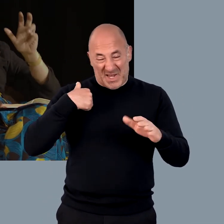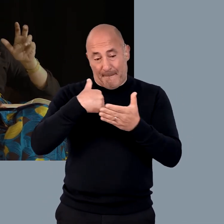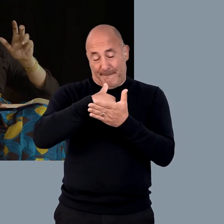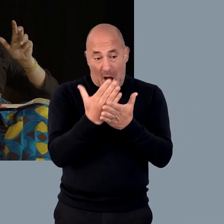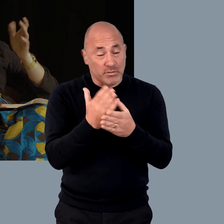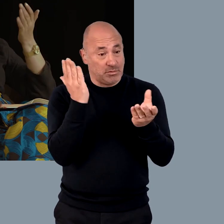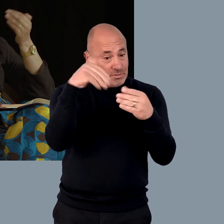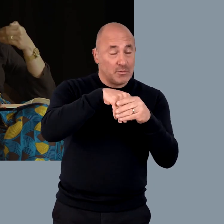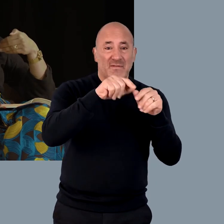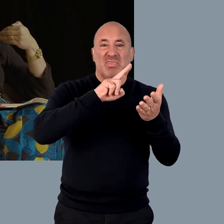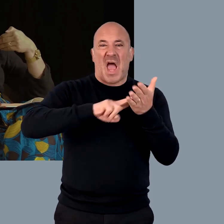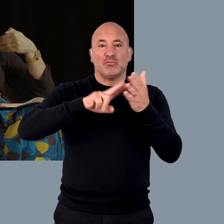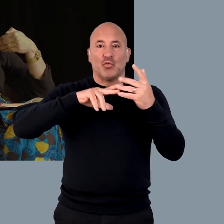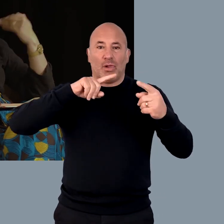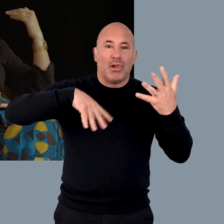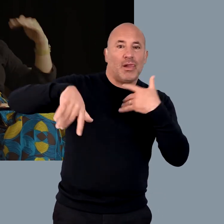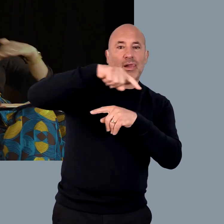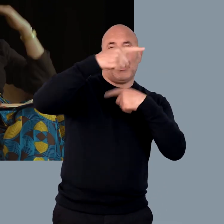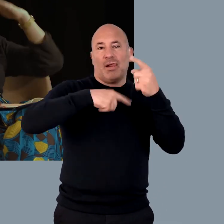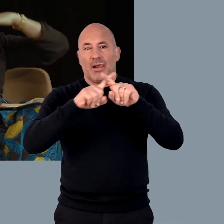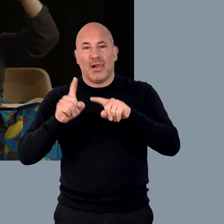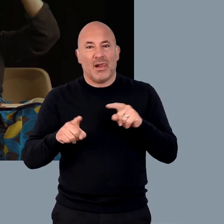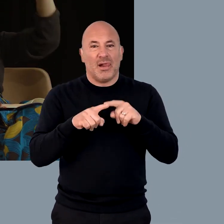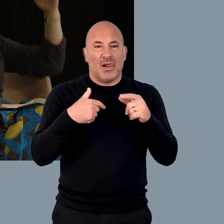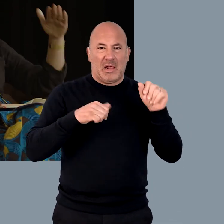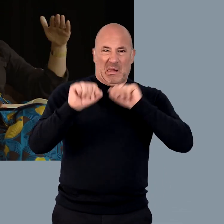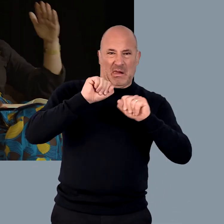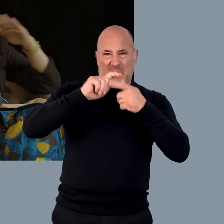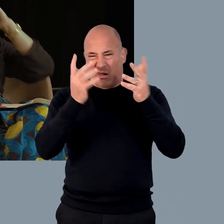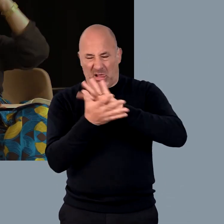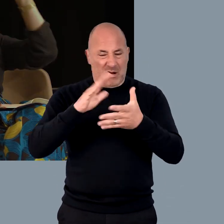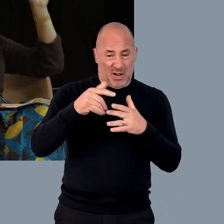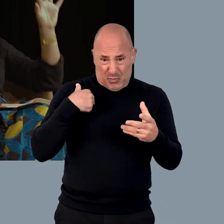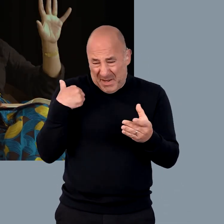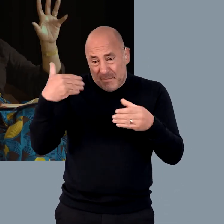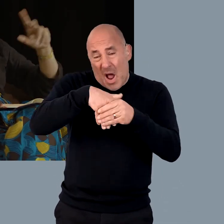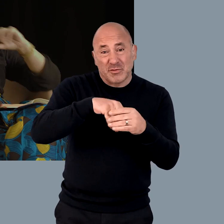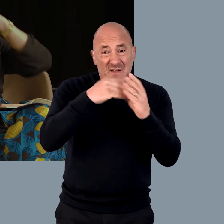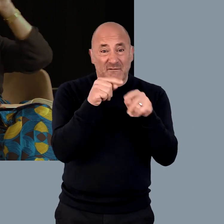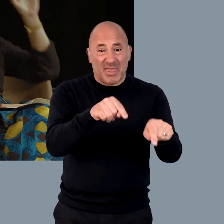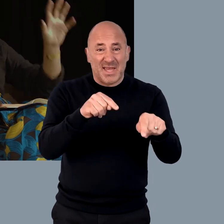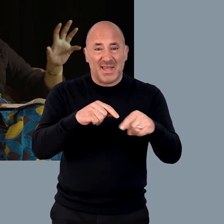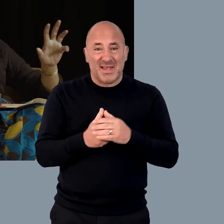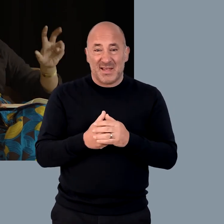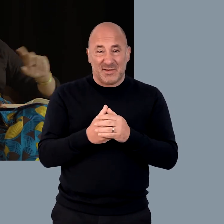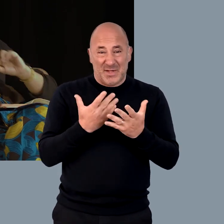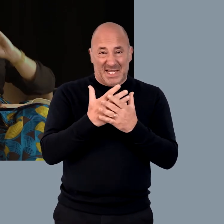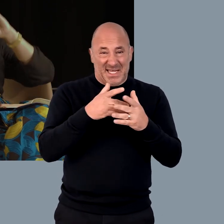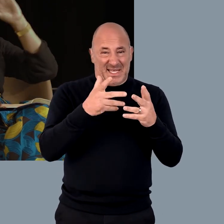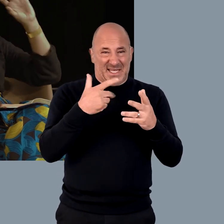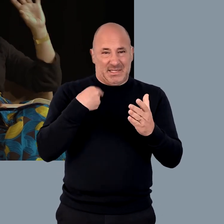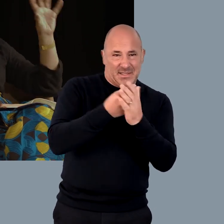cycles and these natural systems, and that we exist within. We've just layered on top these other kind of capitalist structures or other forms of